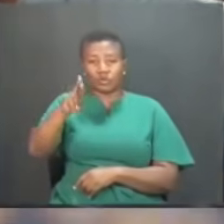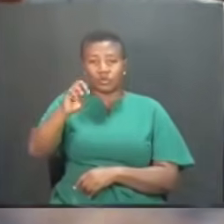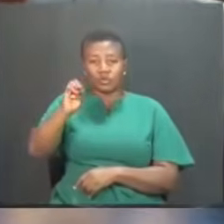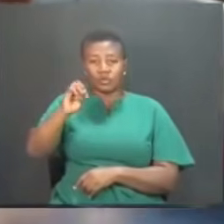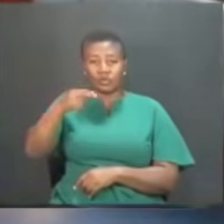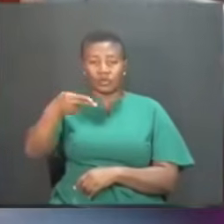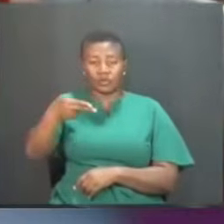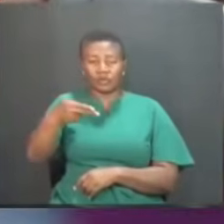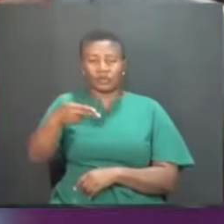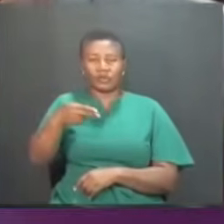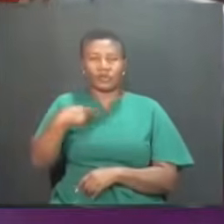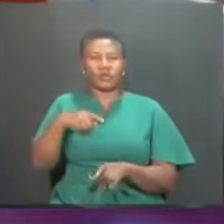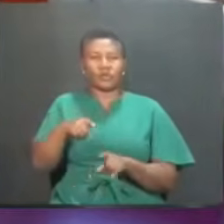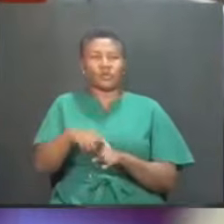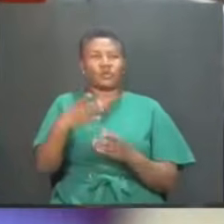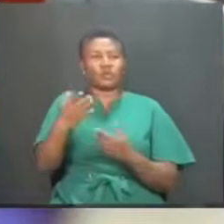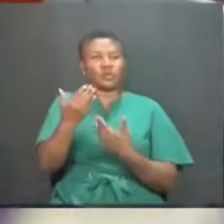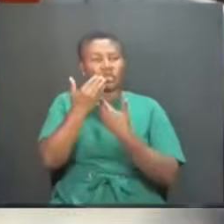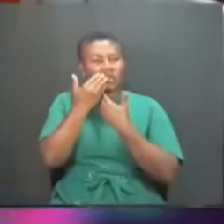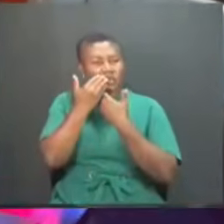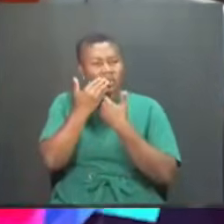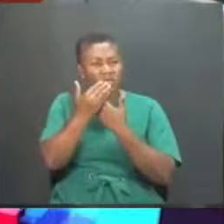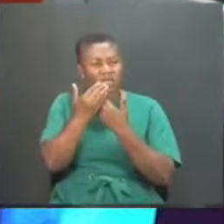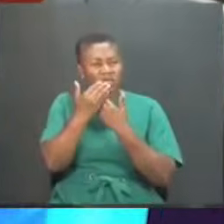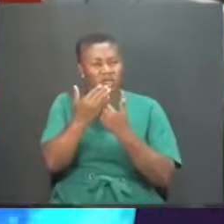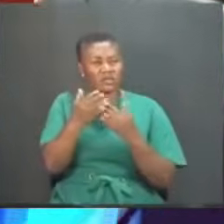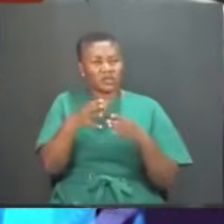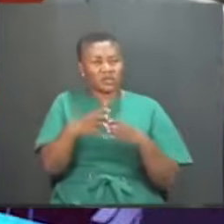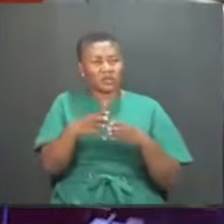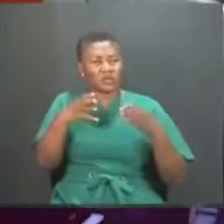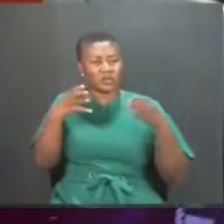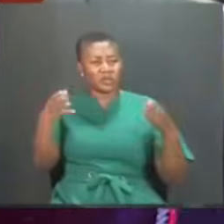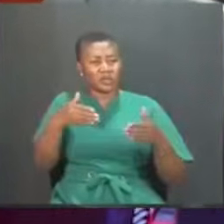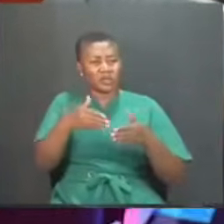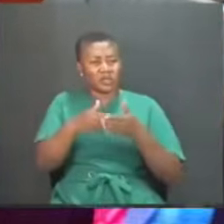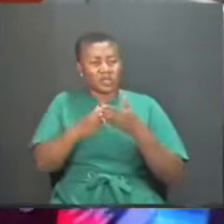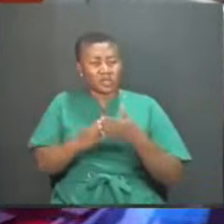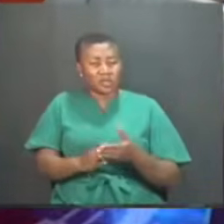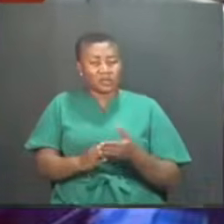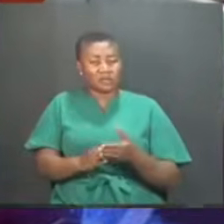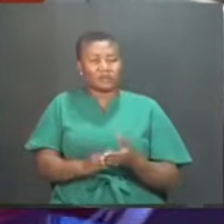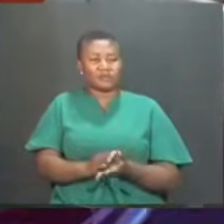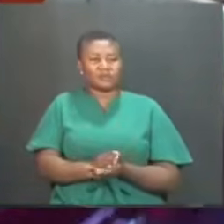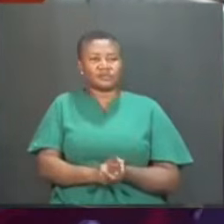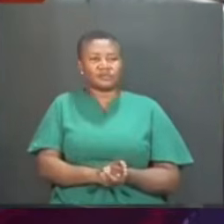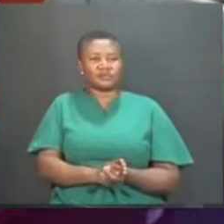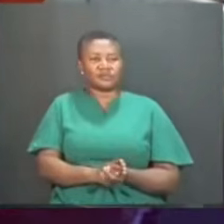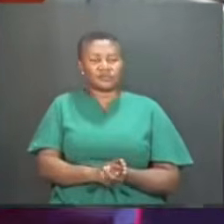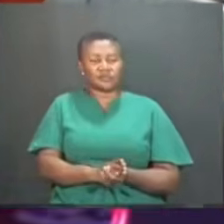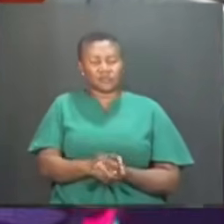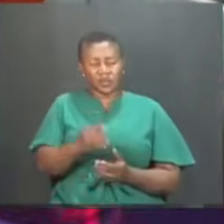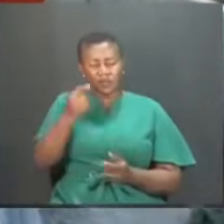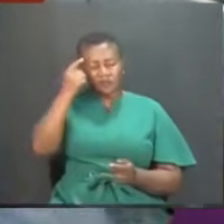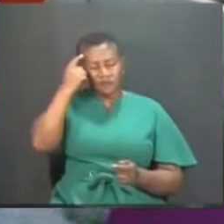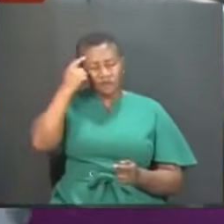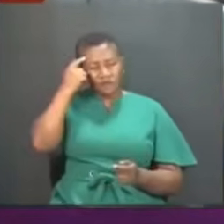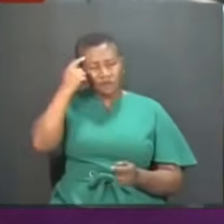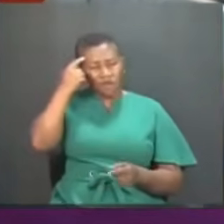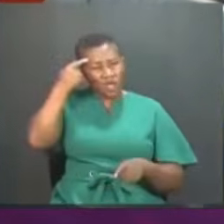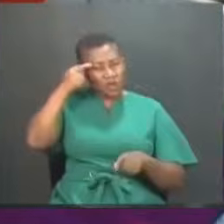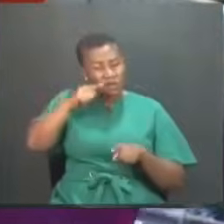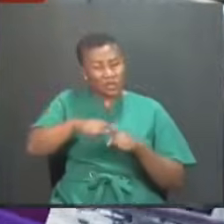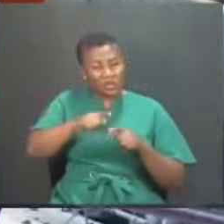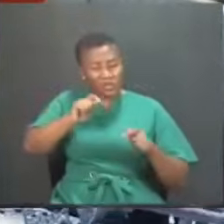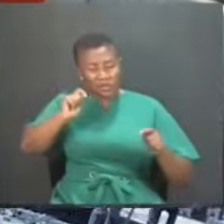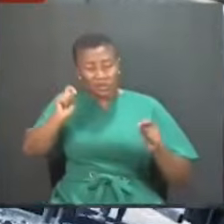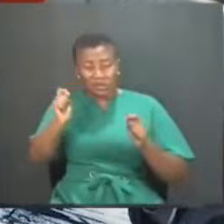I also want to thank the Majority Leader and Leader of Government Business for varying or agreeing to vary the